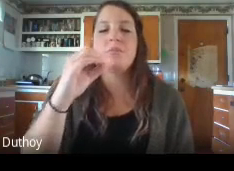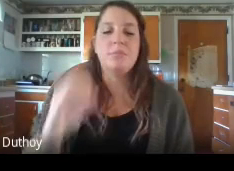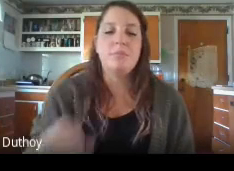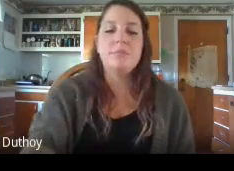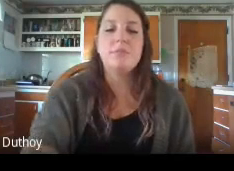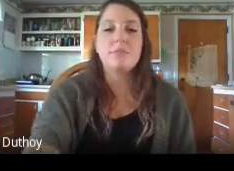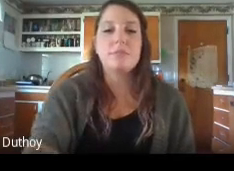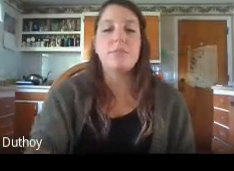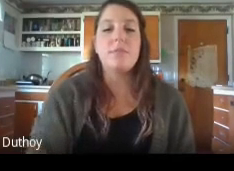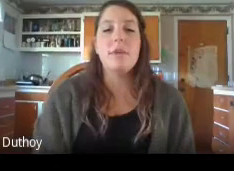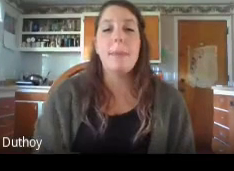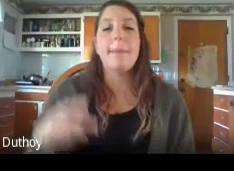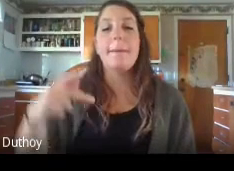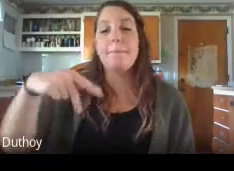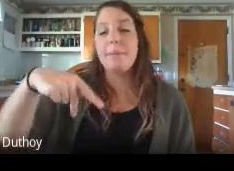an O.